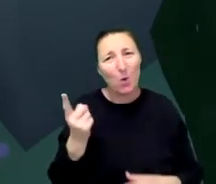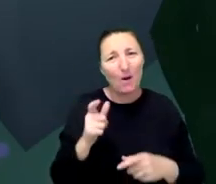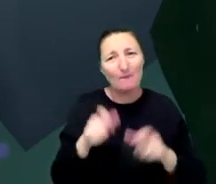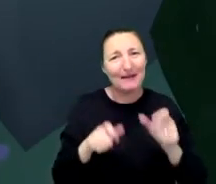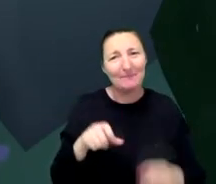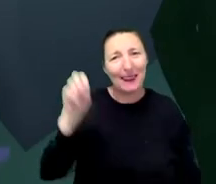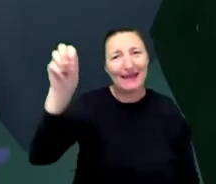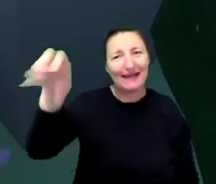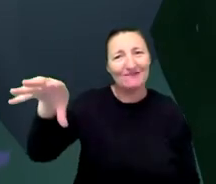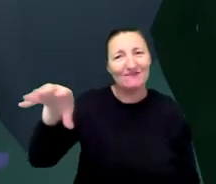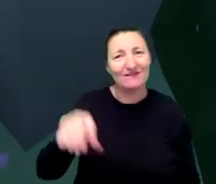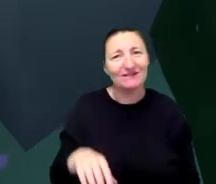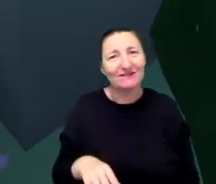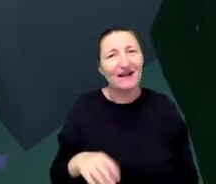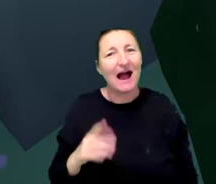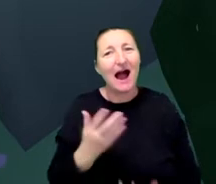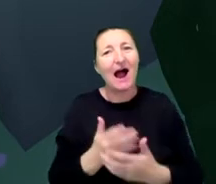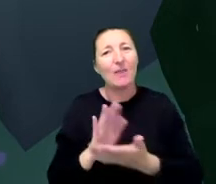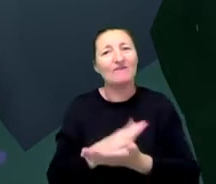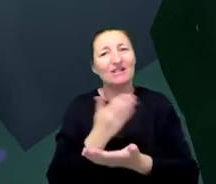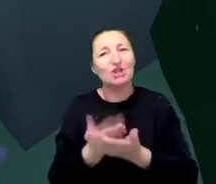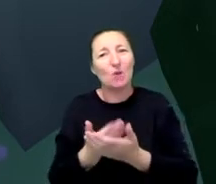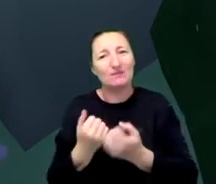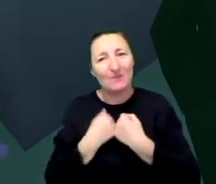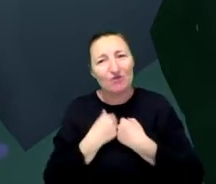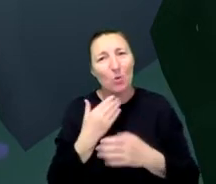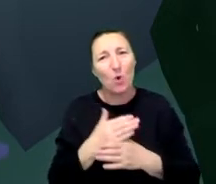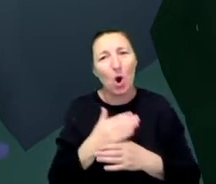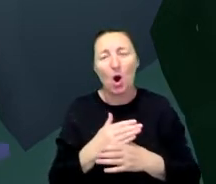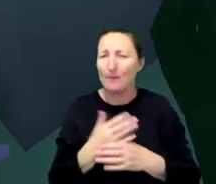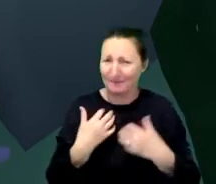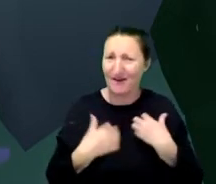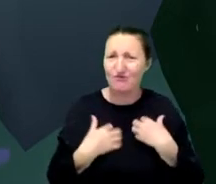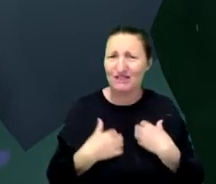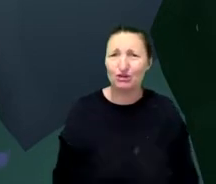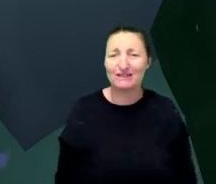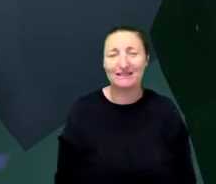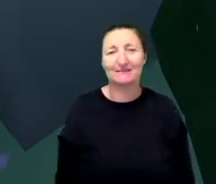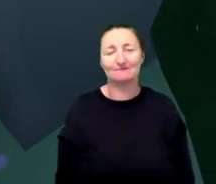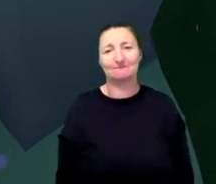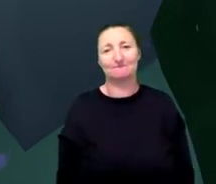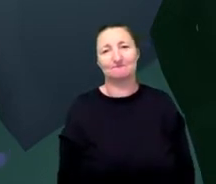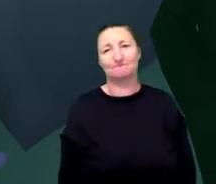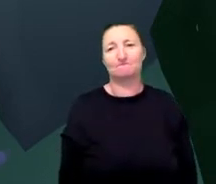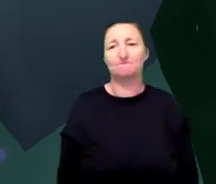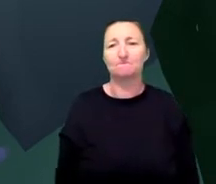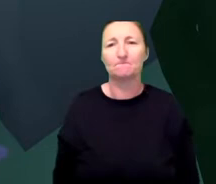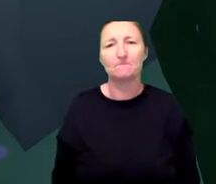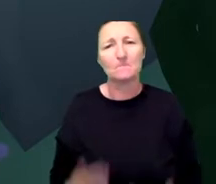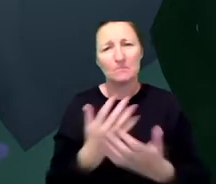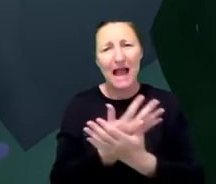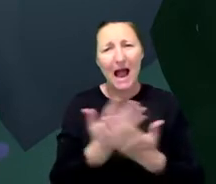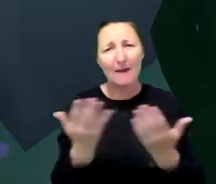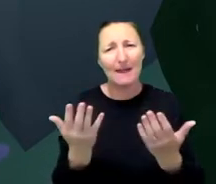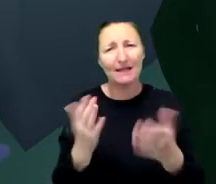interpretations. Yeah, like how people have interpreted their own work in different ways is cool. Definitely. And how many prototypes did you guys have